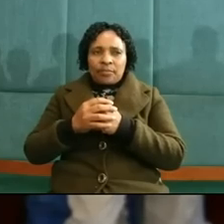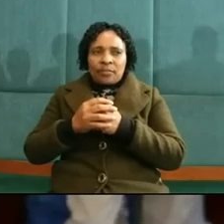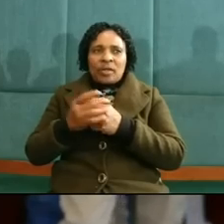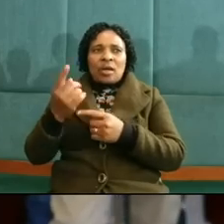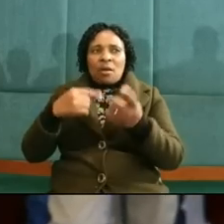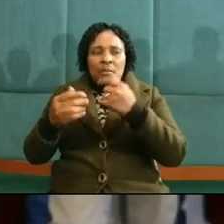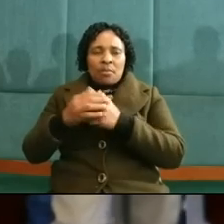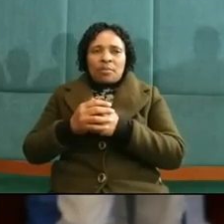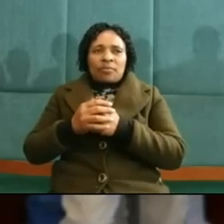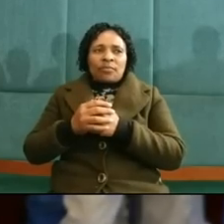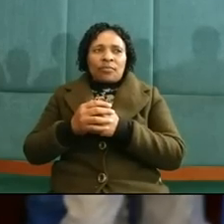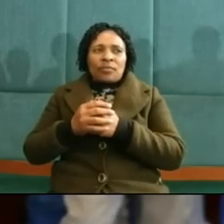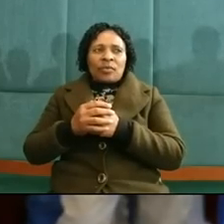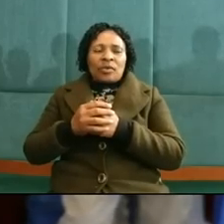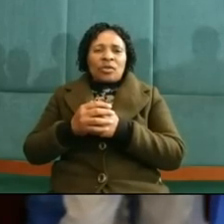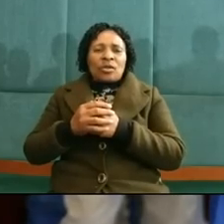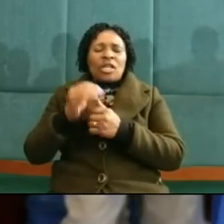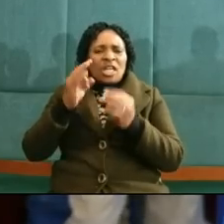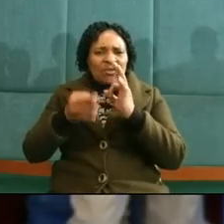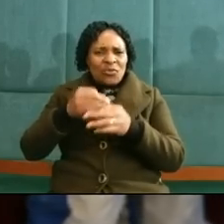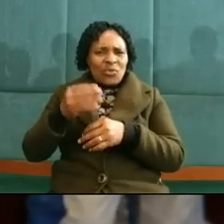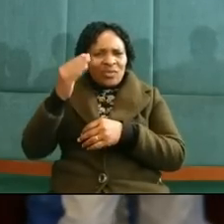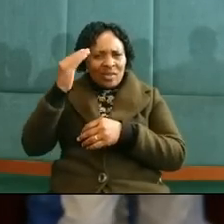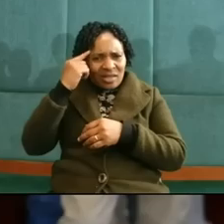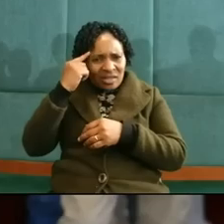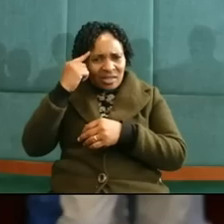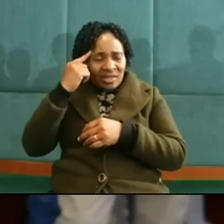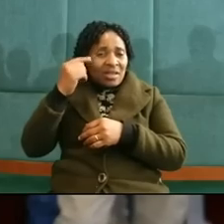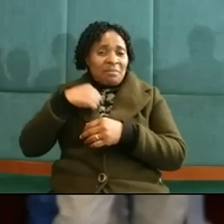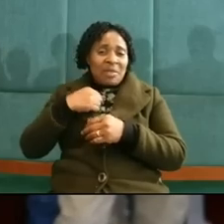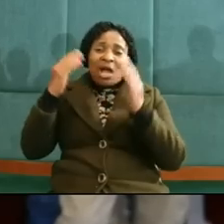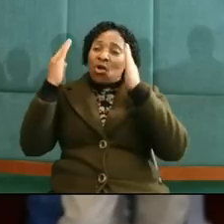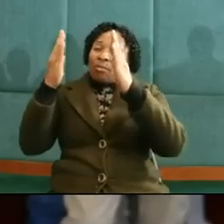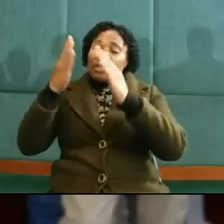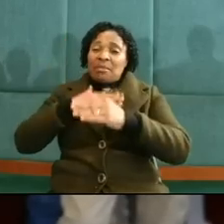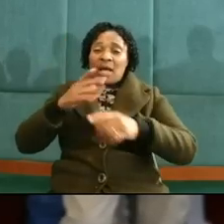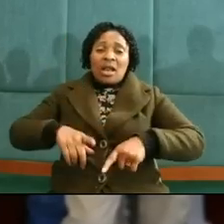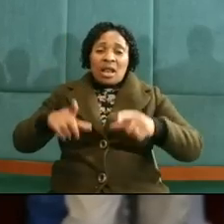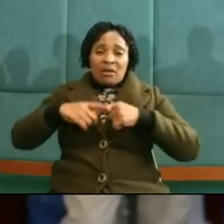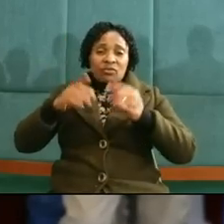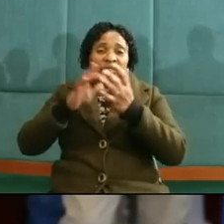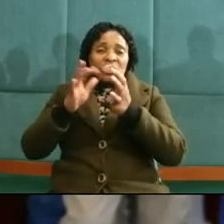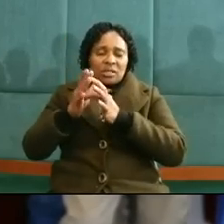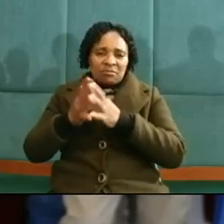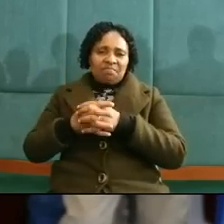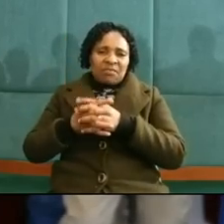Come. If you sense that I need to recommit my life, Jesus,